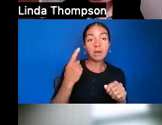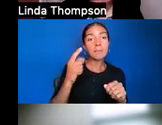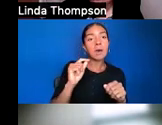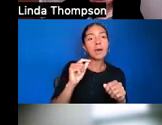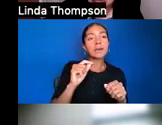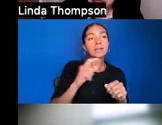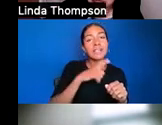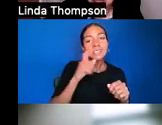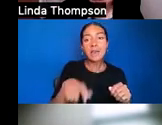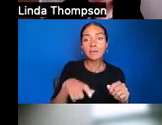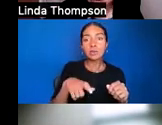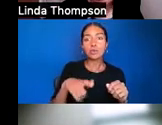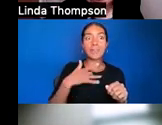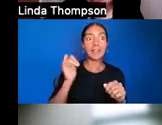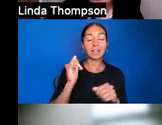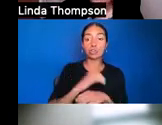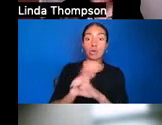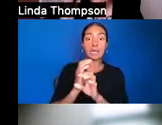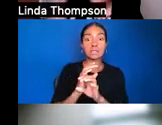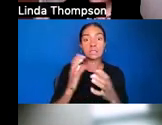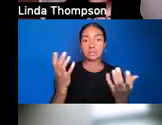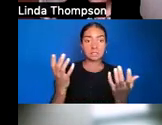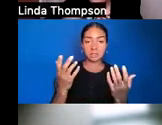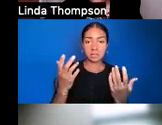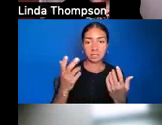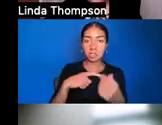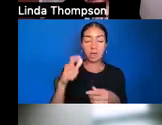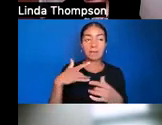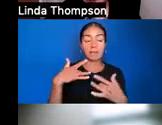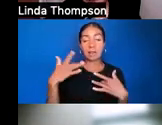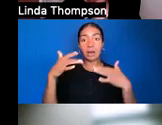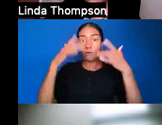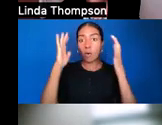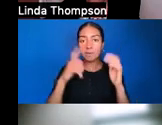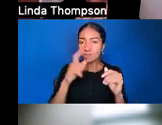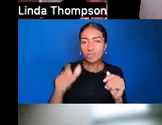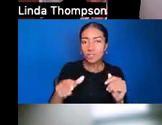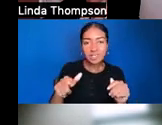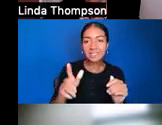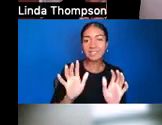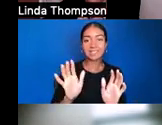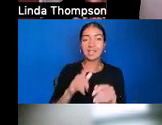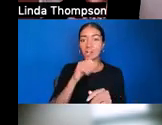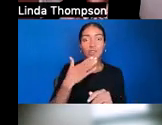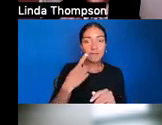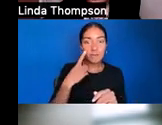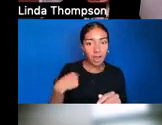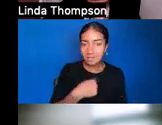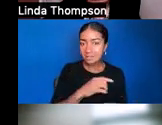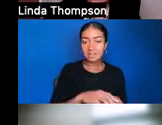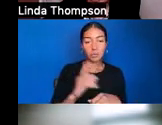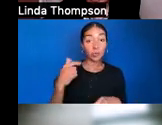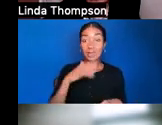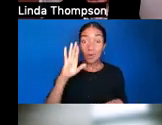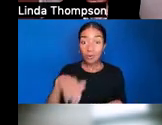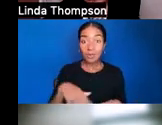have to be the crisis that we try to live in. It shouldn't be, it's not good for us. And we know that. So we need